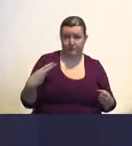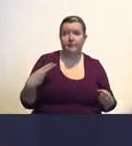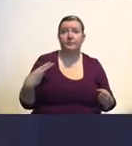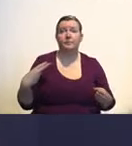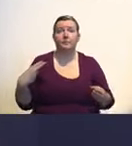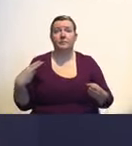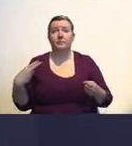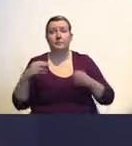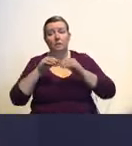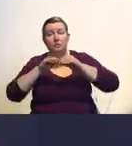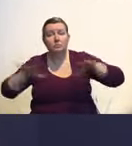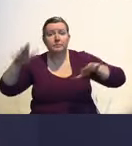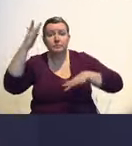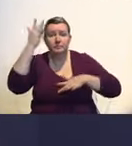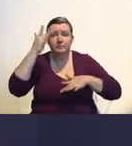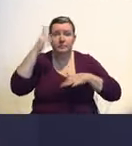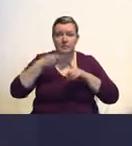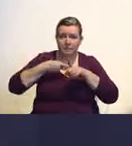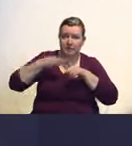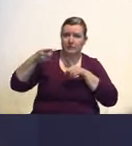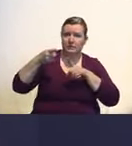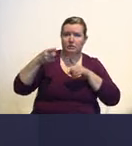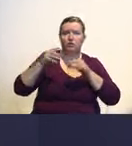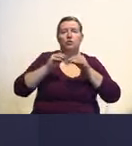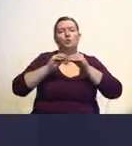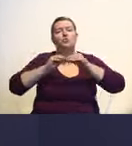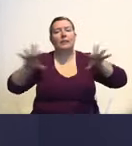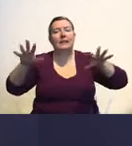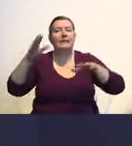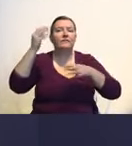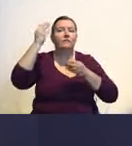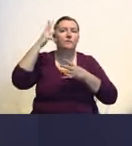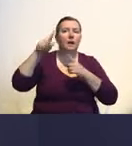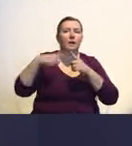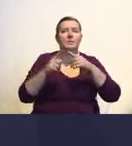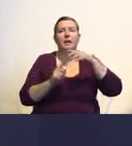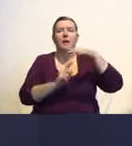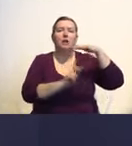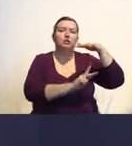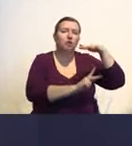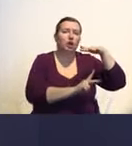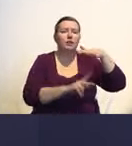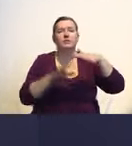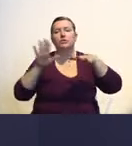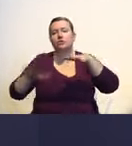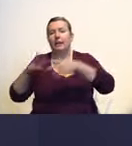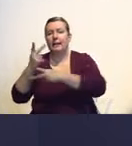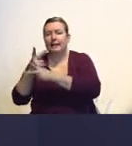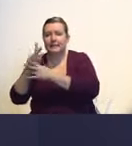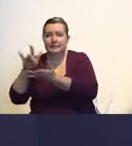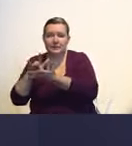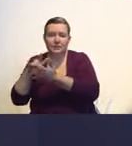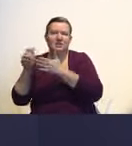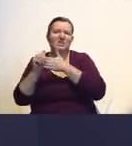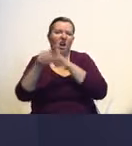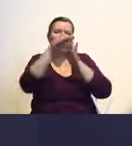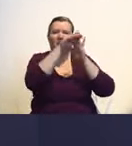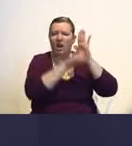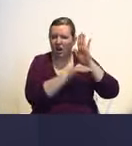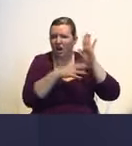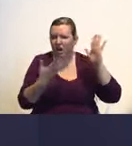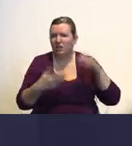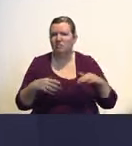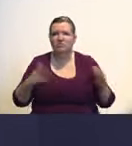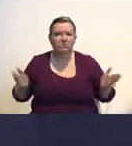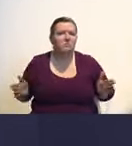guidance for K-12 school settings and child care settings. We encourage school districts and child